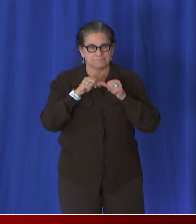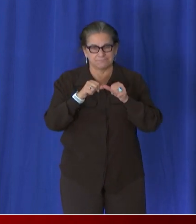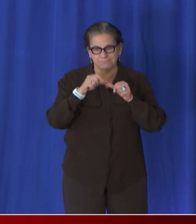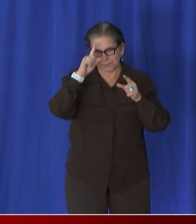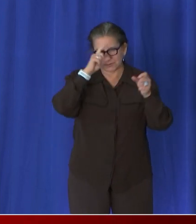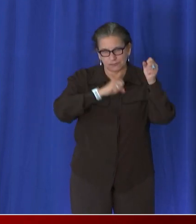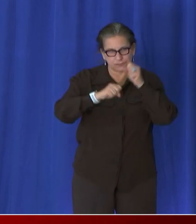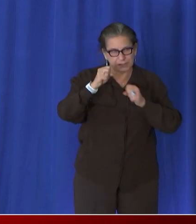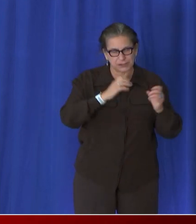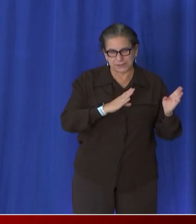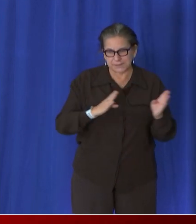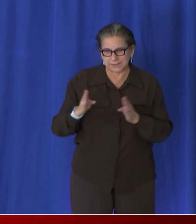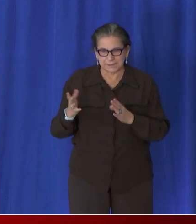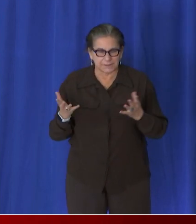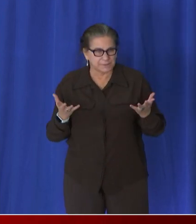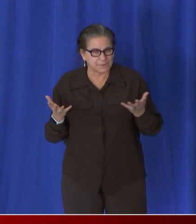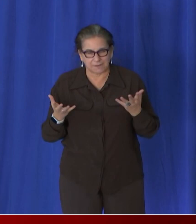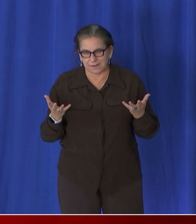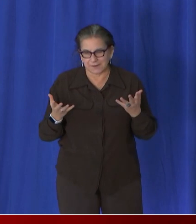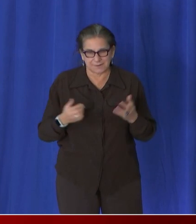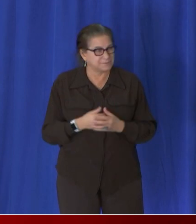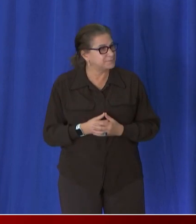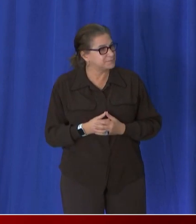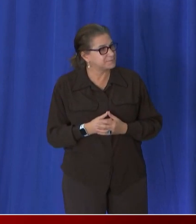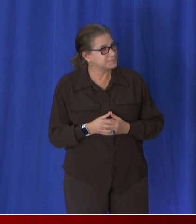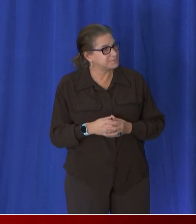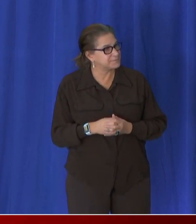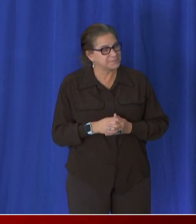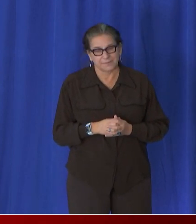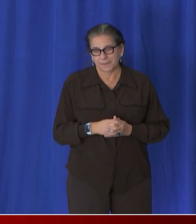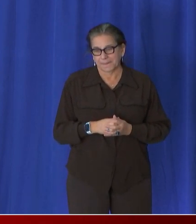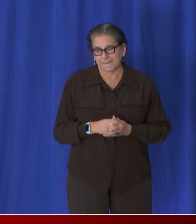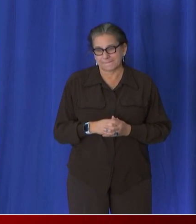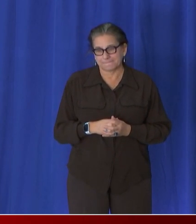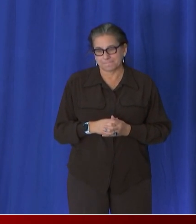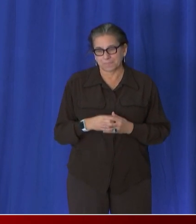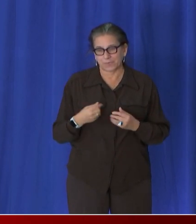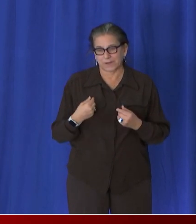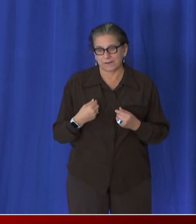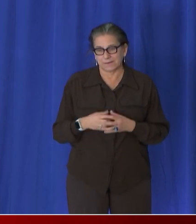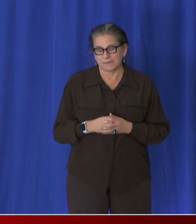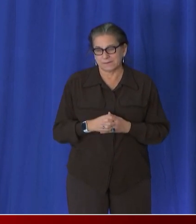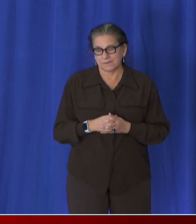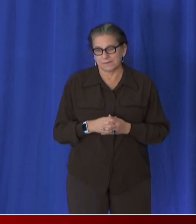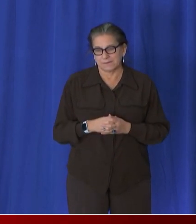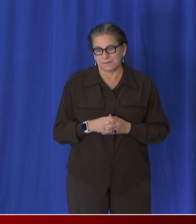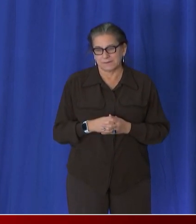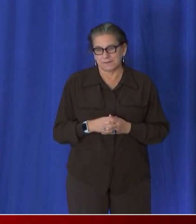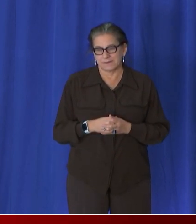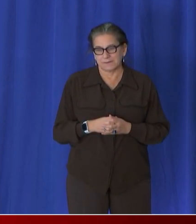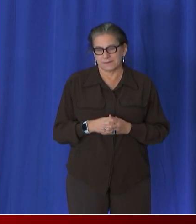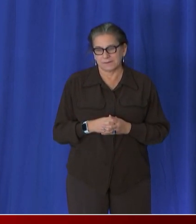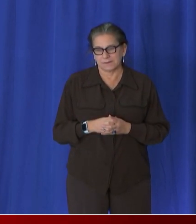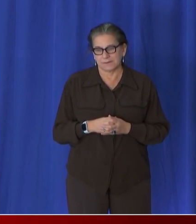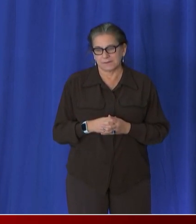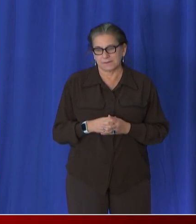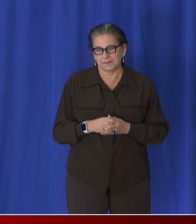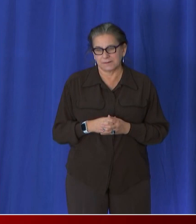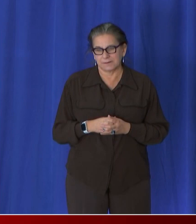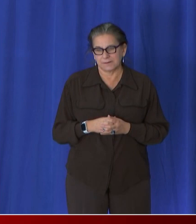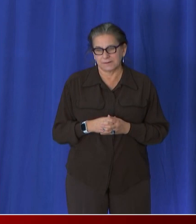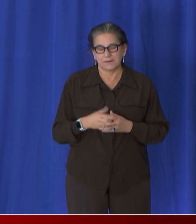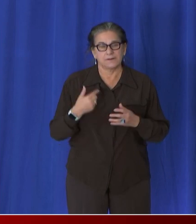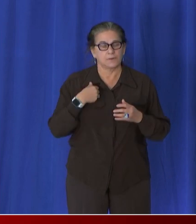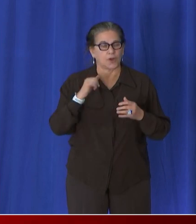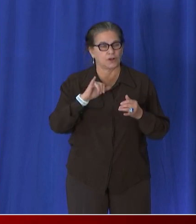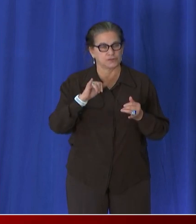on Monday. We have expanded, or we are expanding our testing